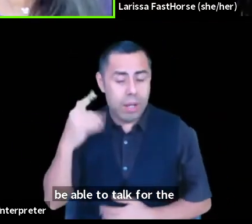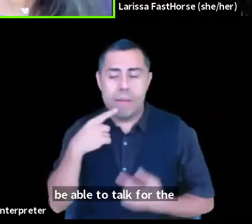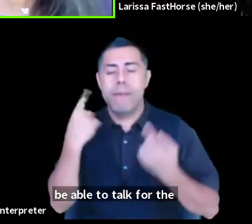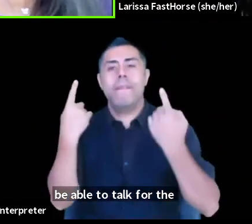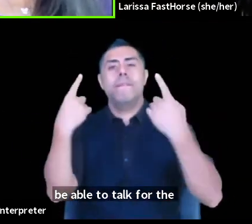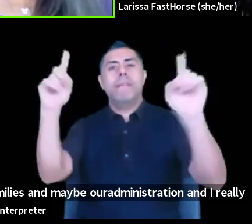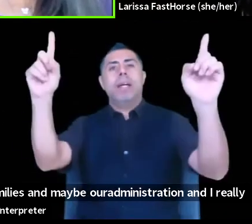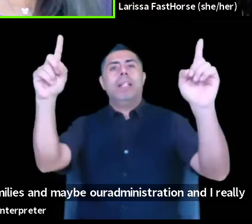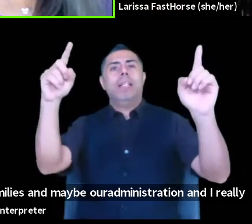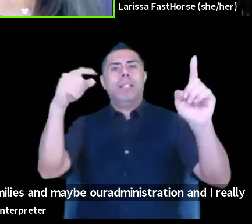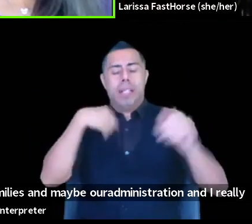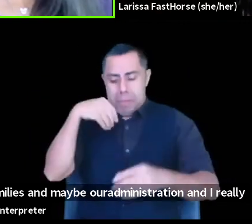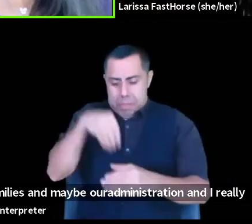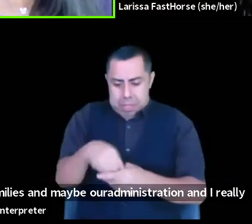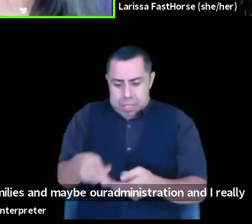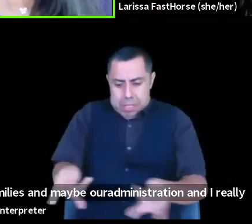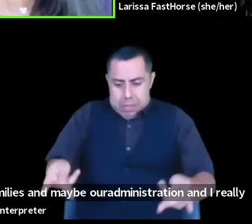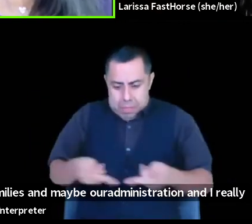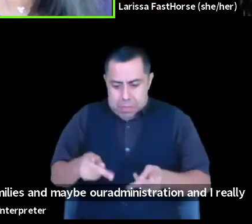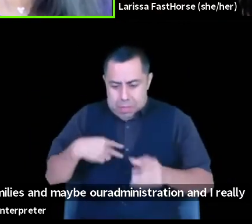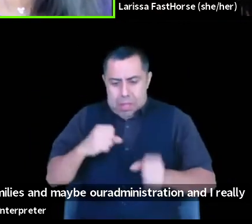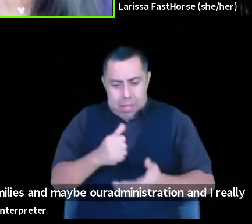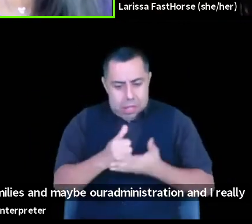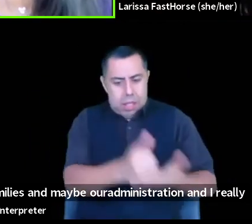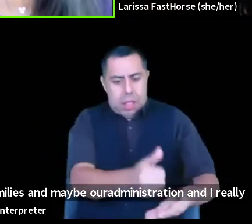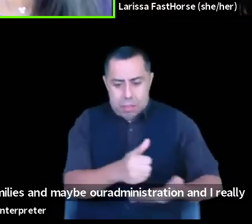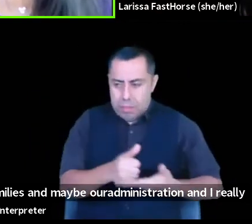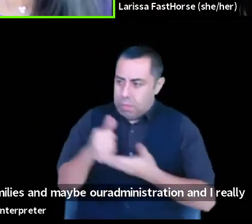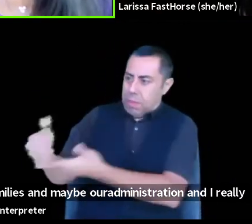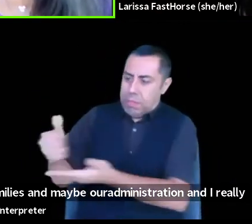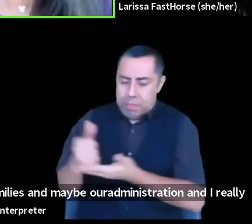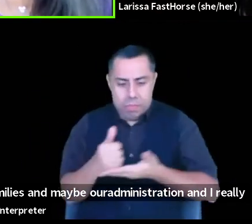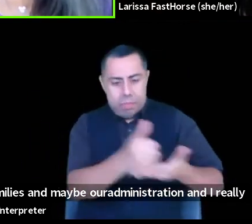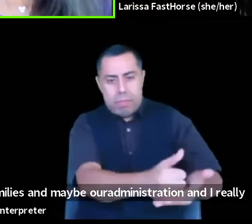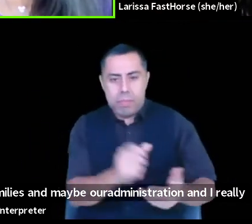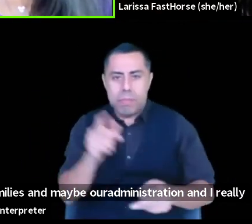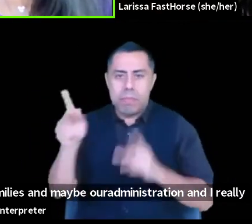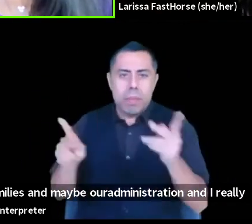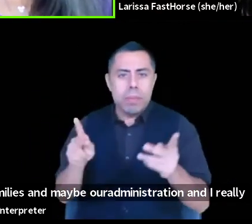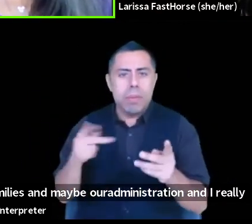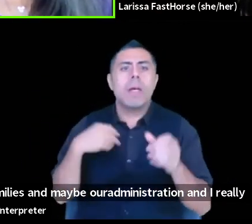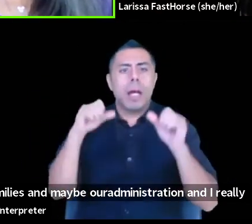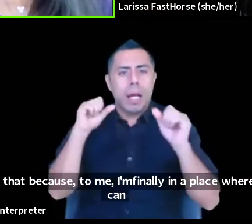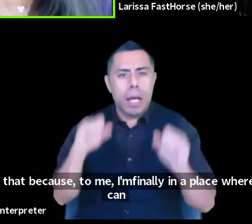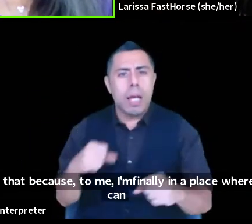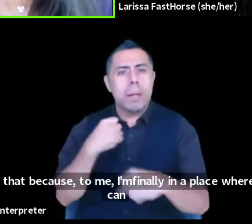somebody. And I can make them feel that,